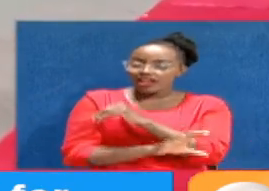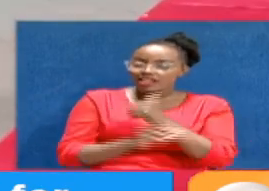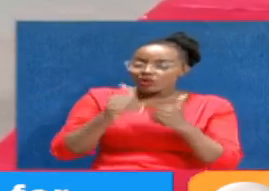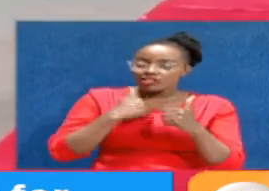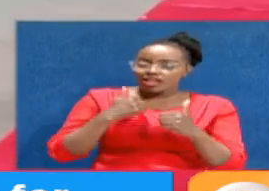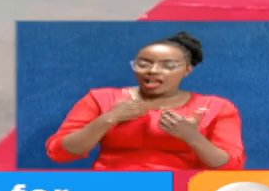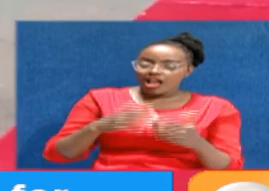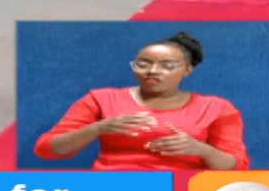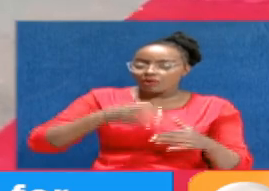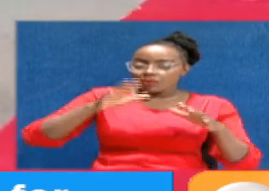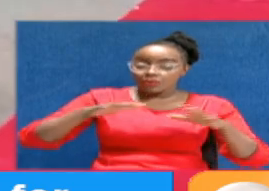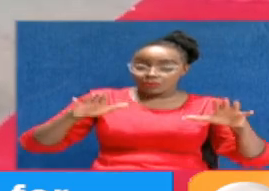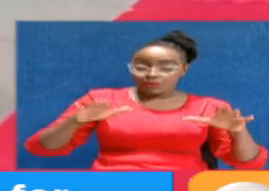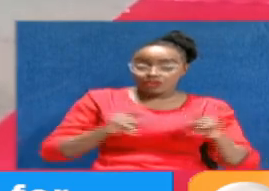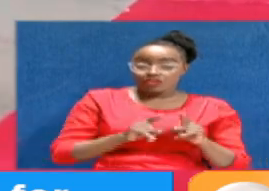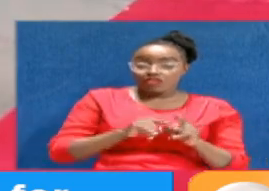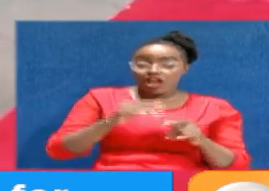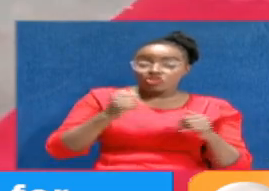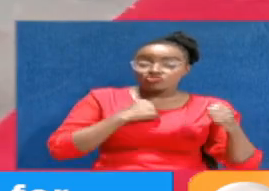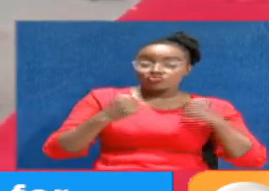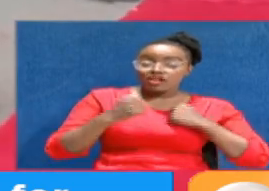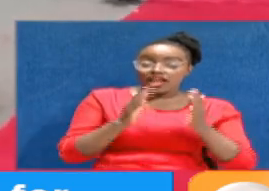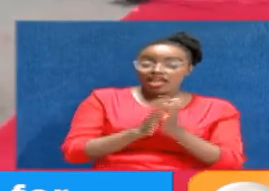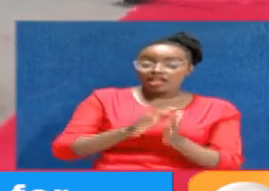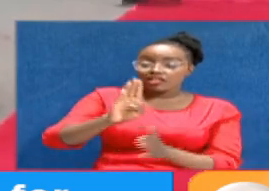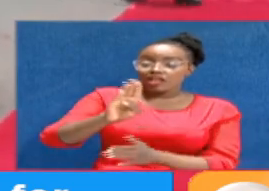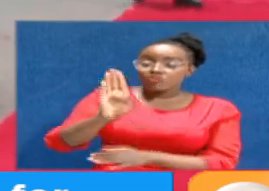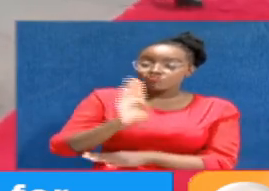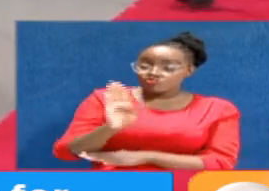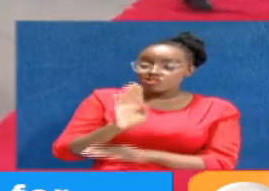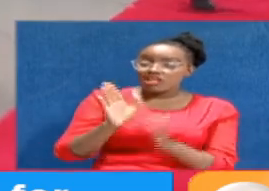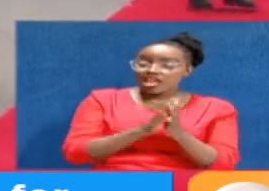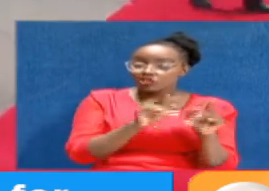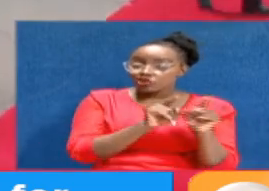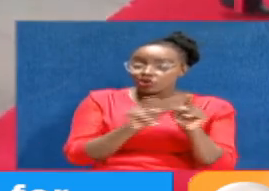hinterlands, Rwanda and Burundi, and Uganda as well,